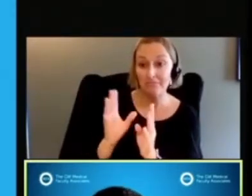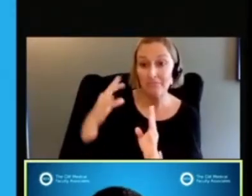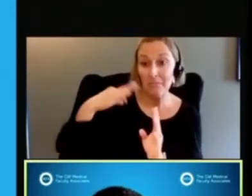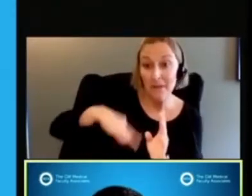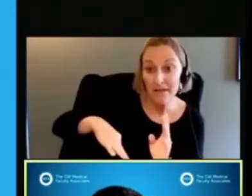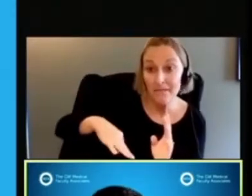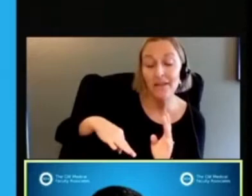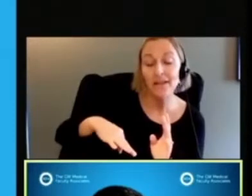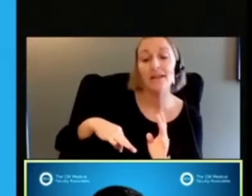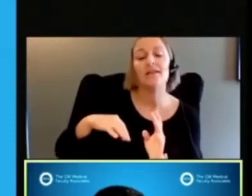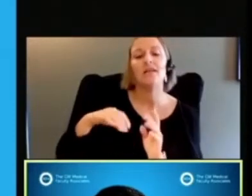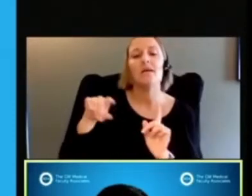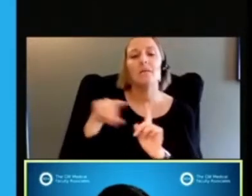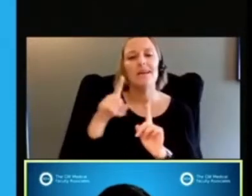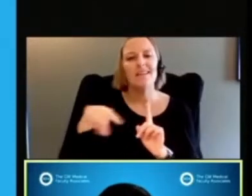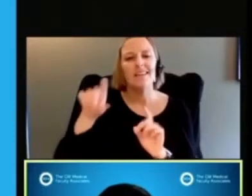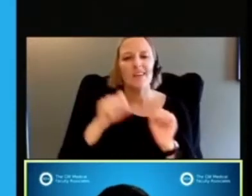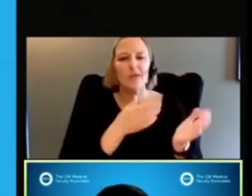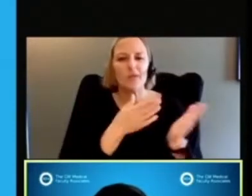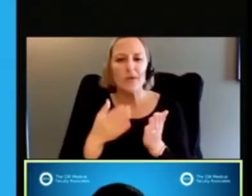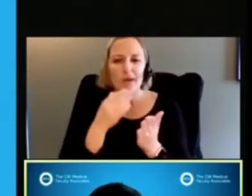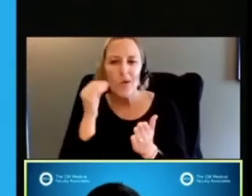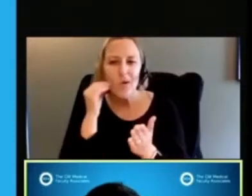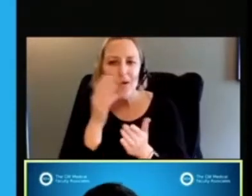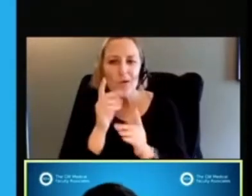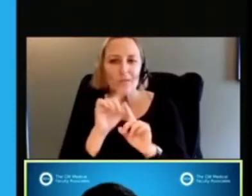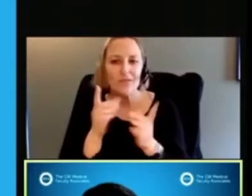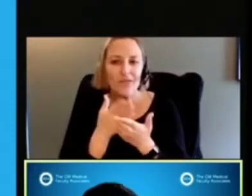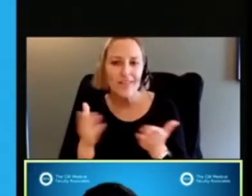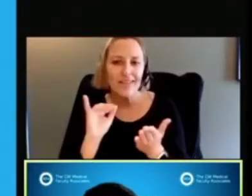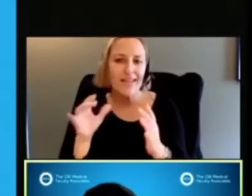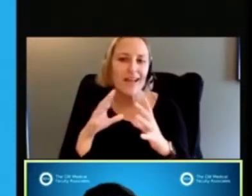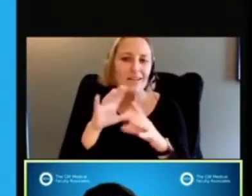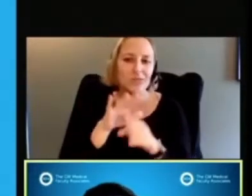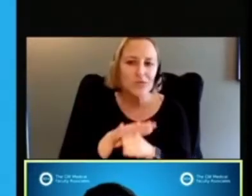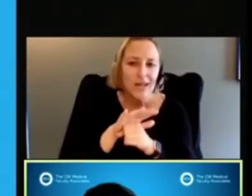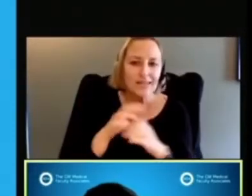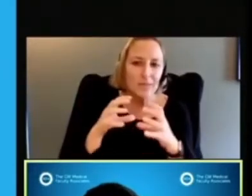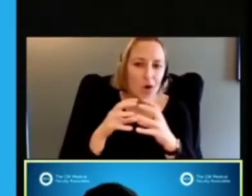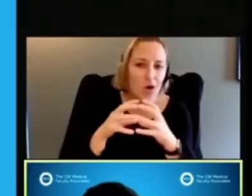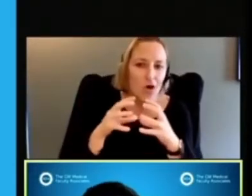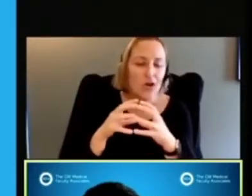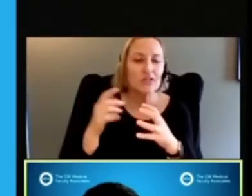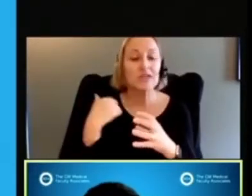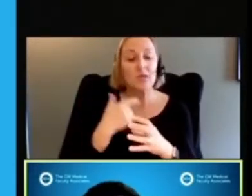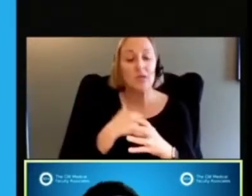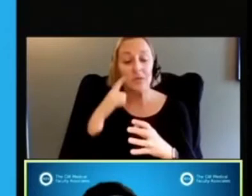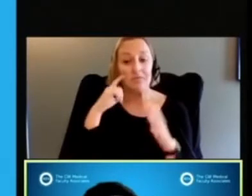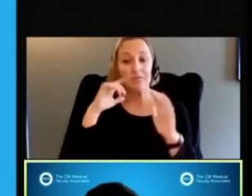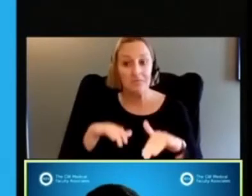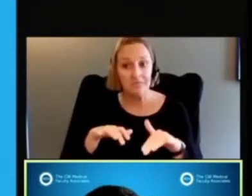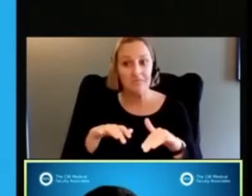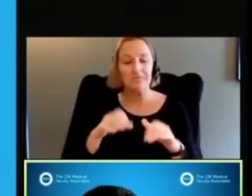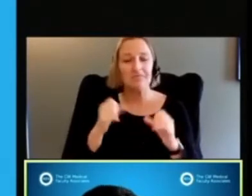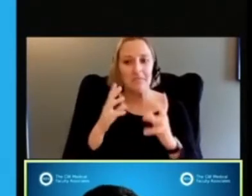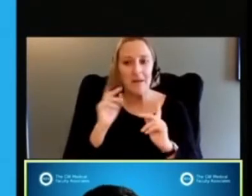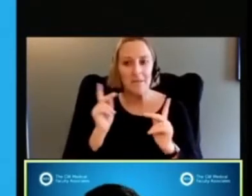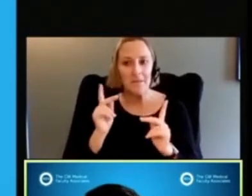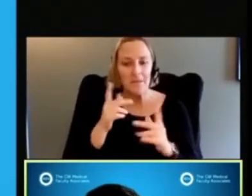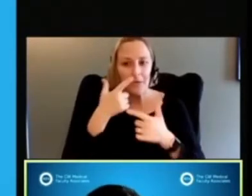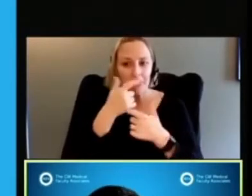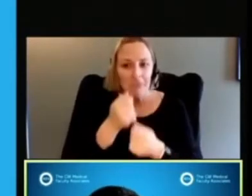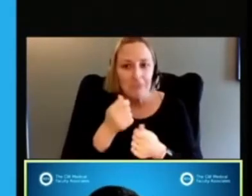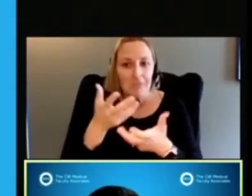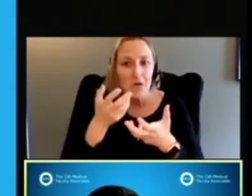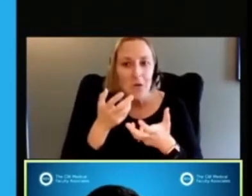stress balls. We were surprised at how much stress and how much interest there was in stress management